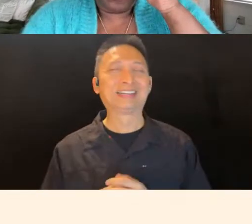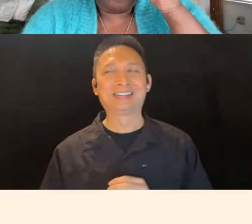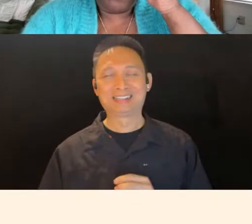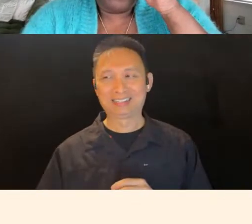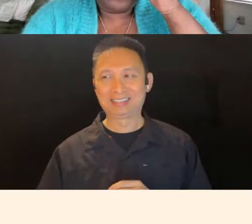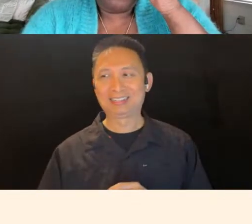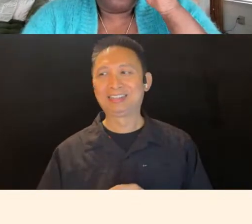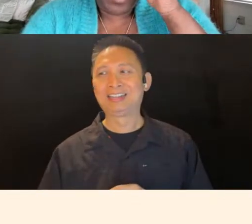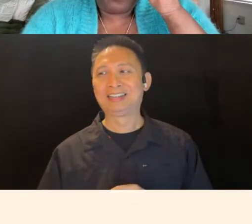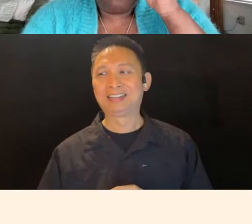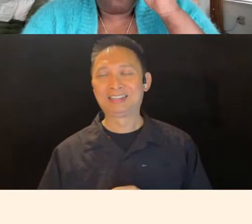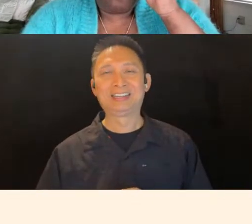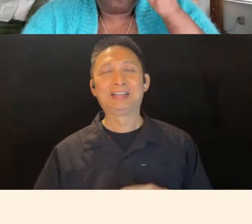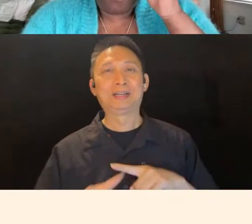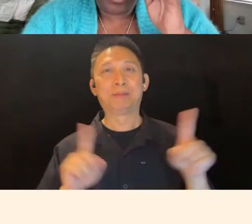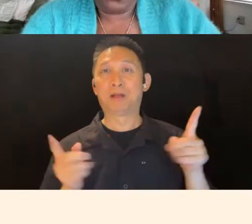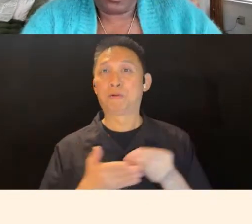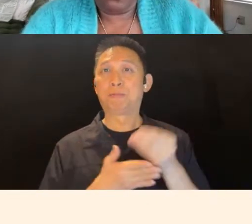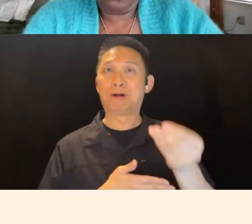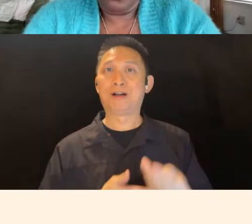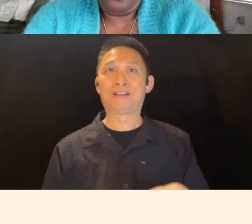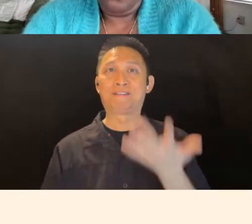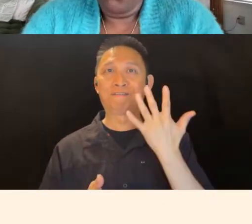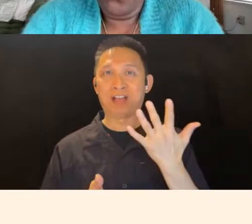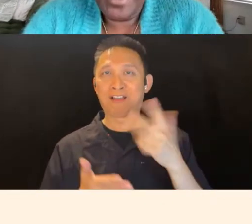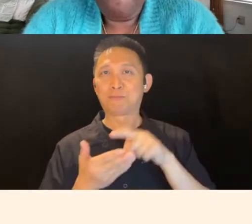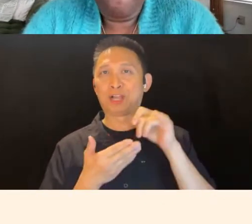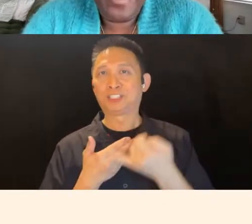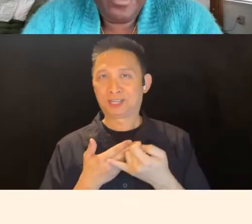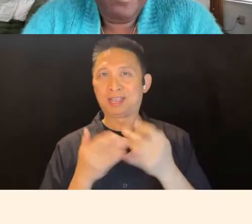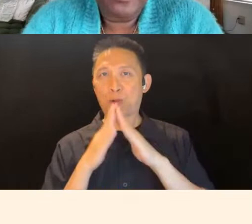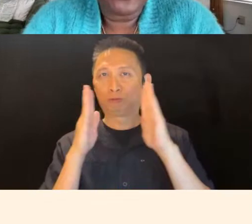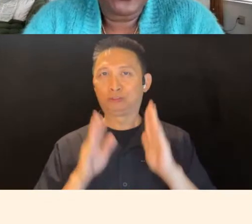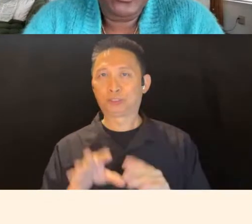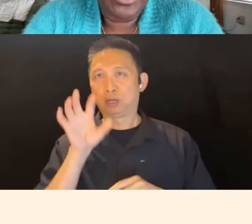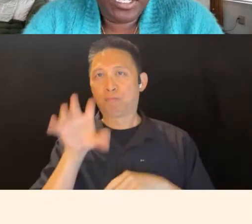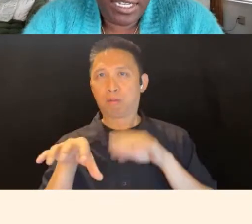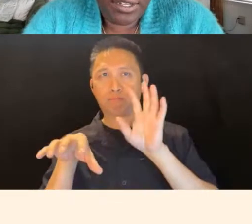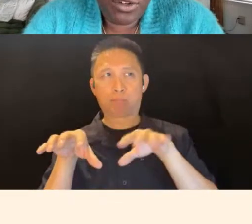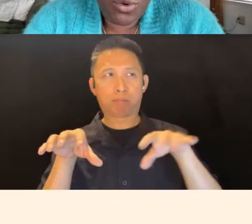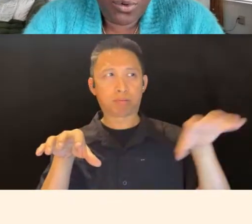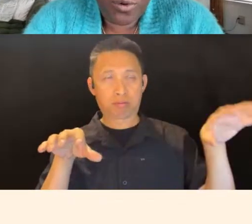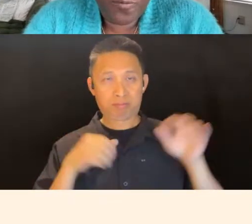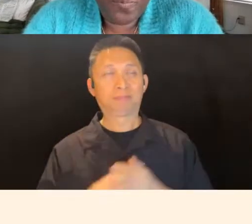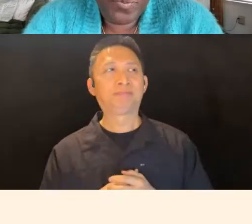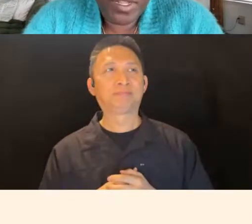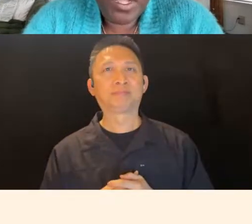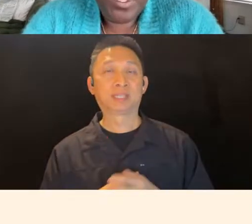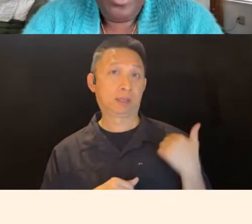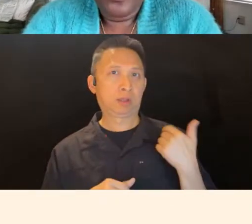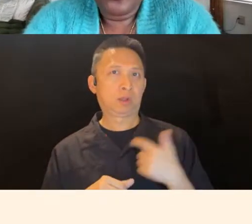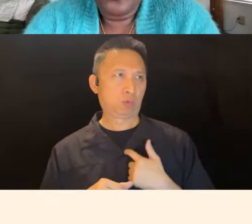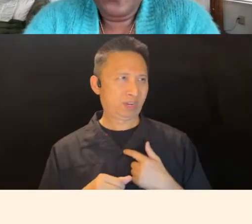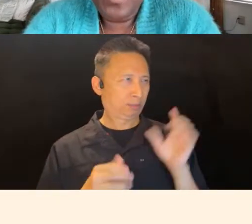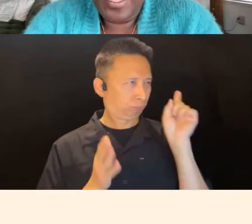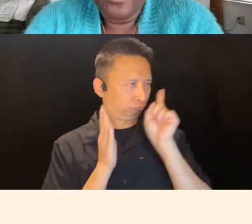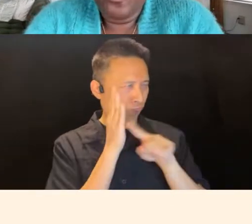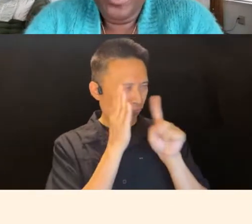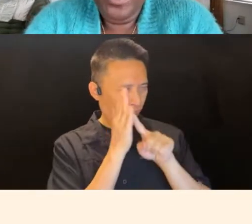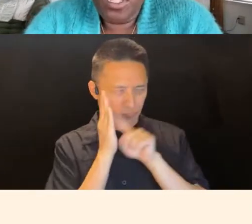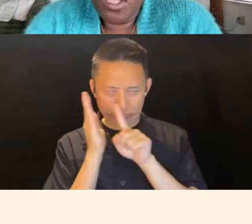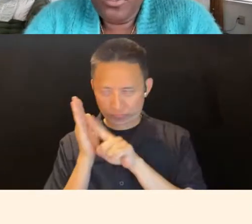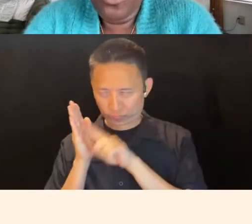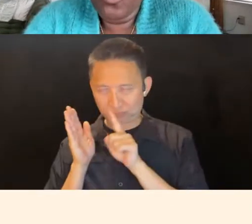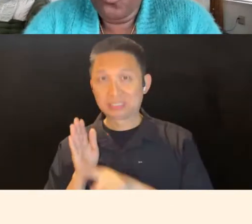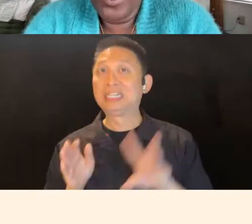after purchasing 5 projects, we have vetted about 60 total. So as